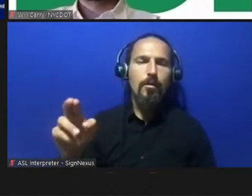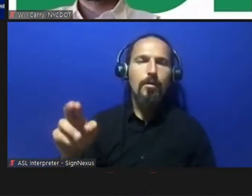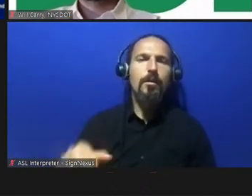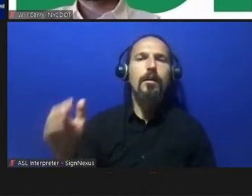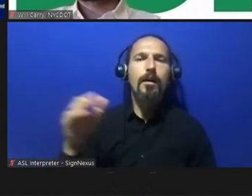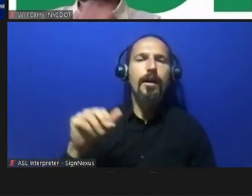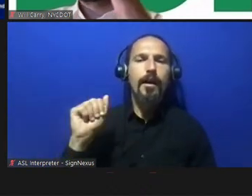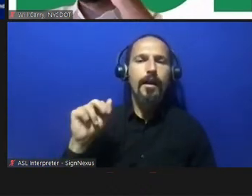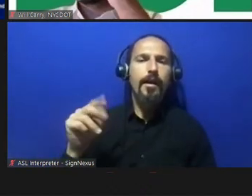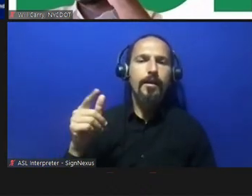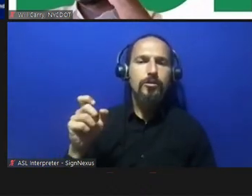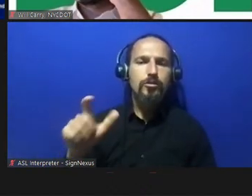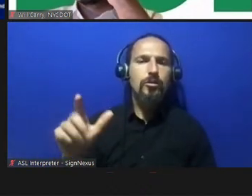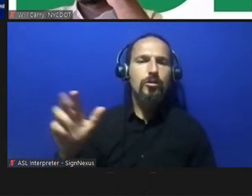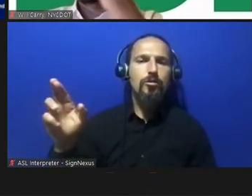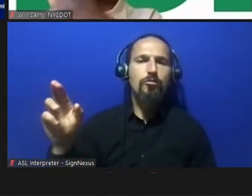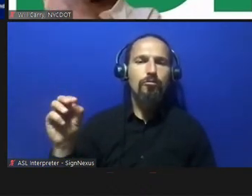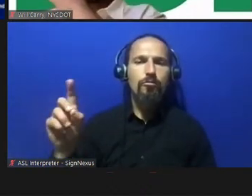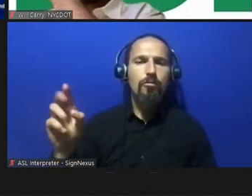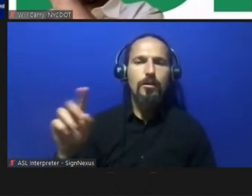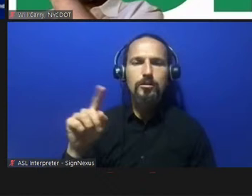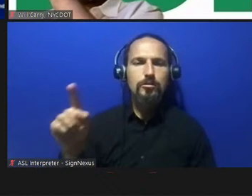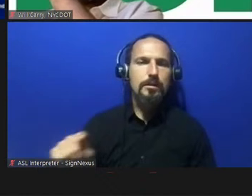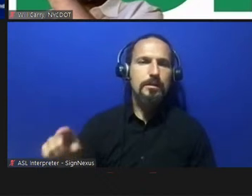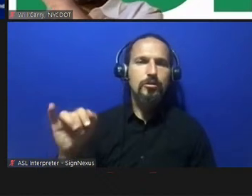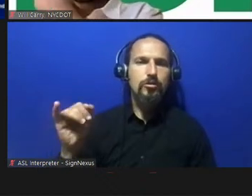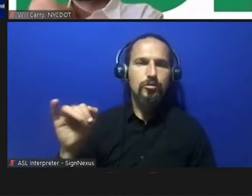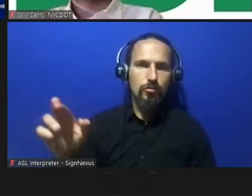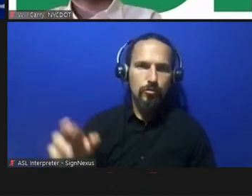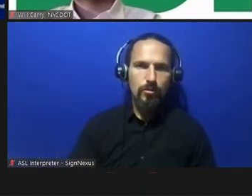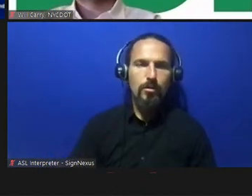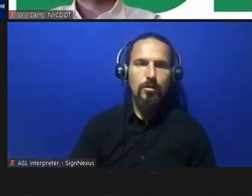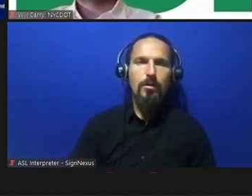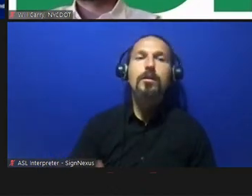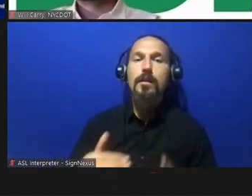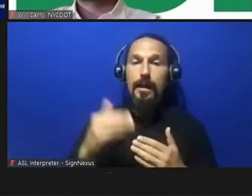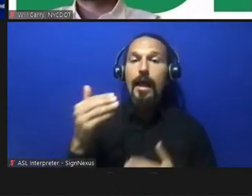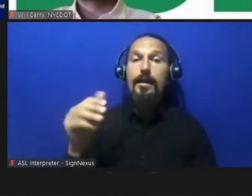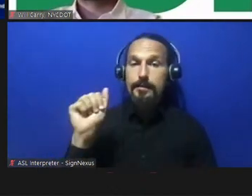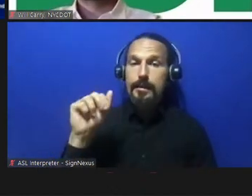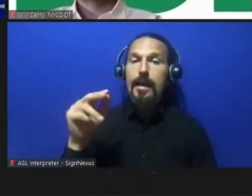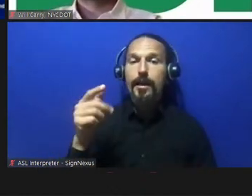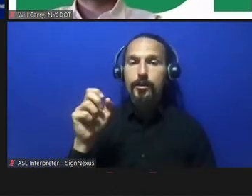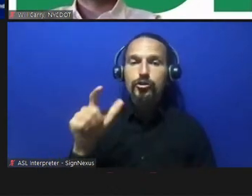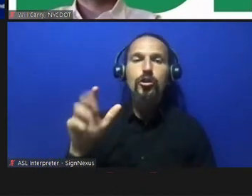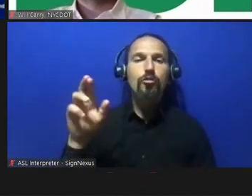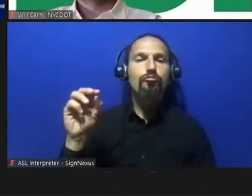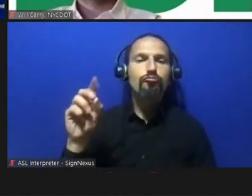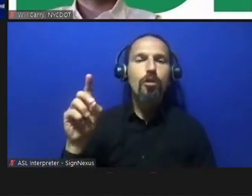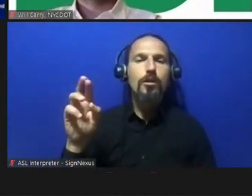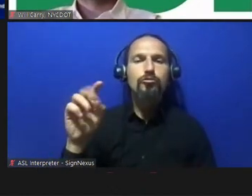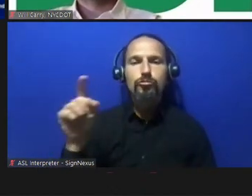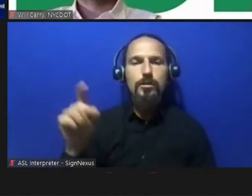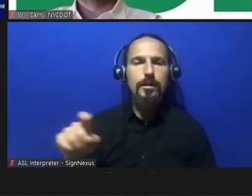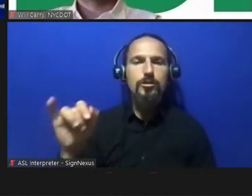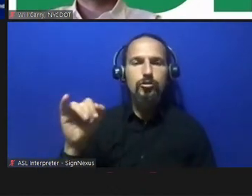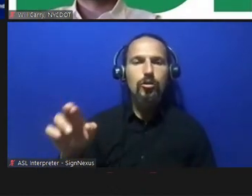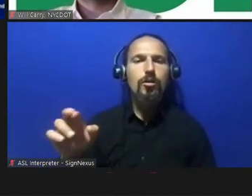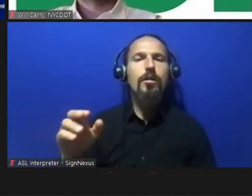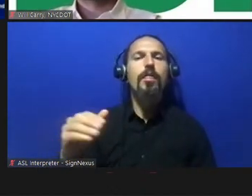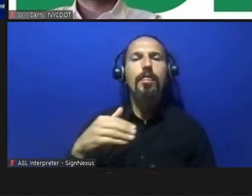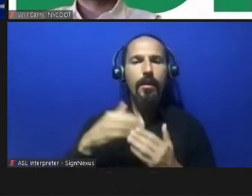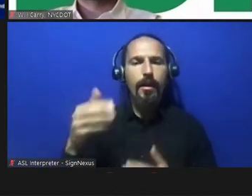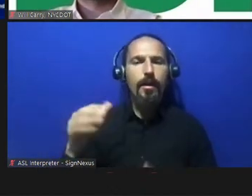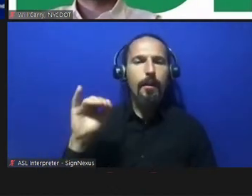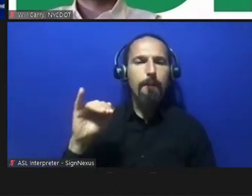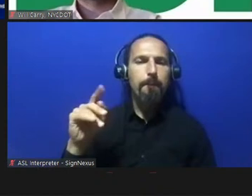jr the next speaker is angel rodriguez jr followed by michael torres